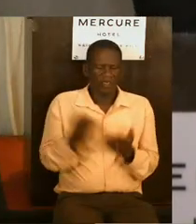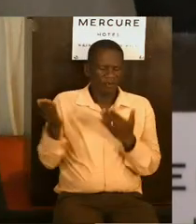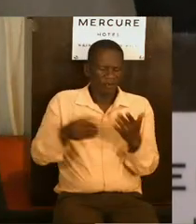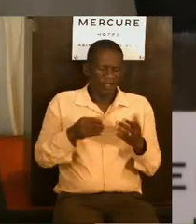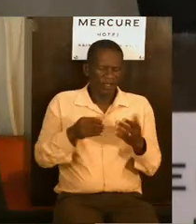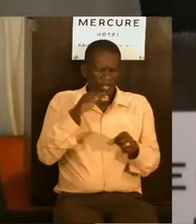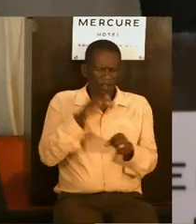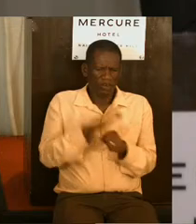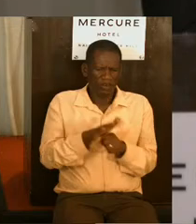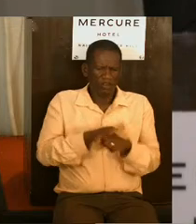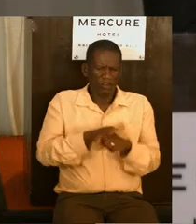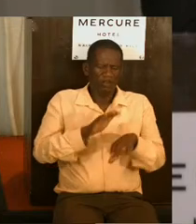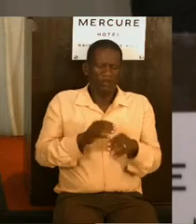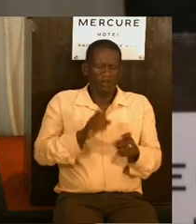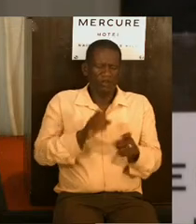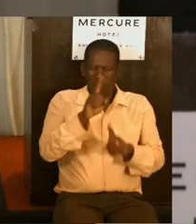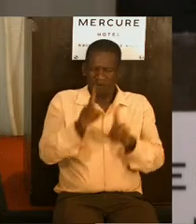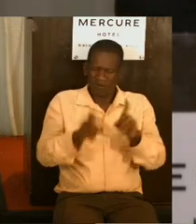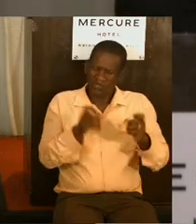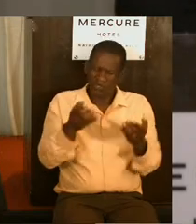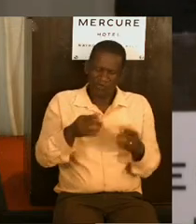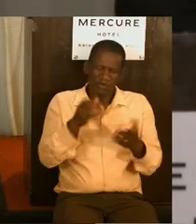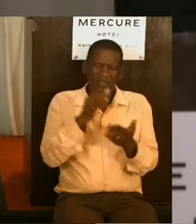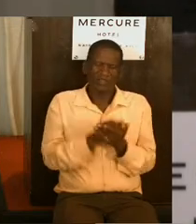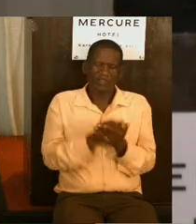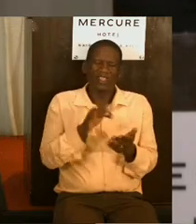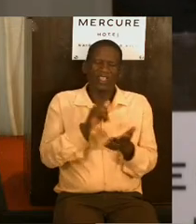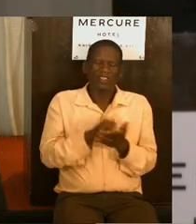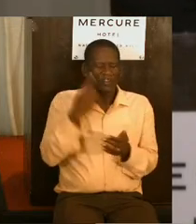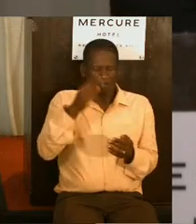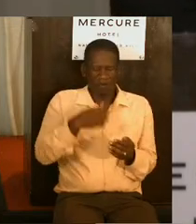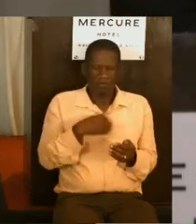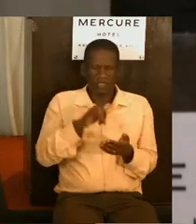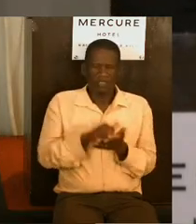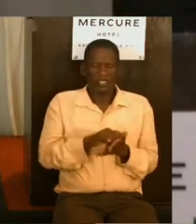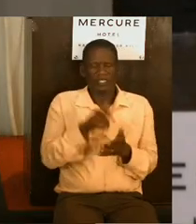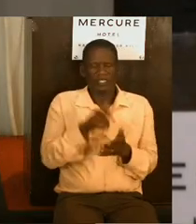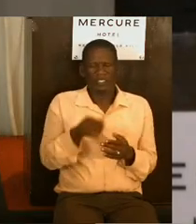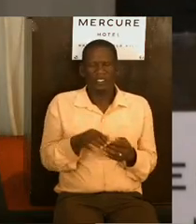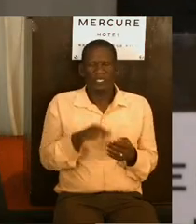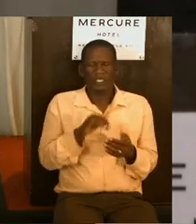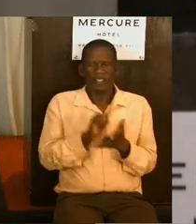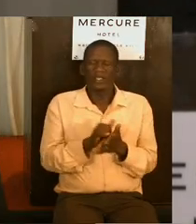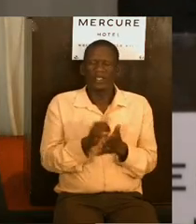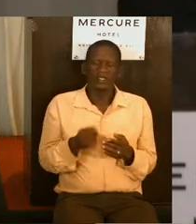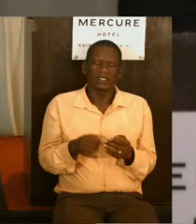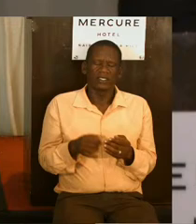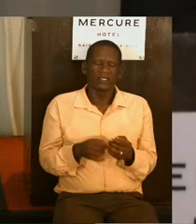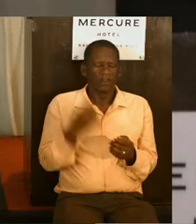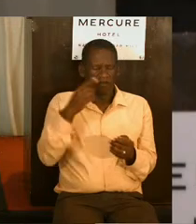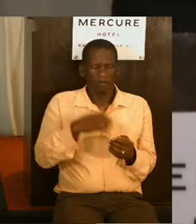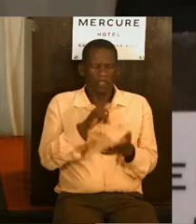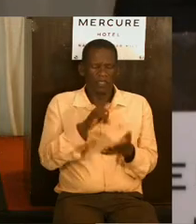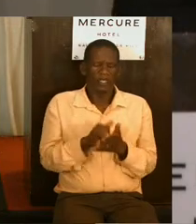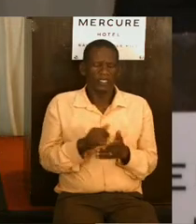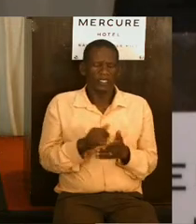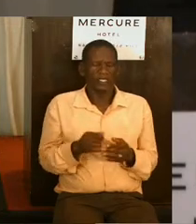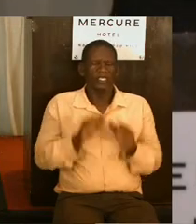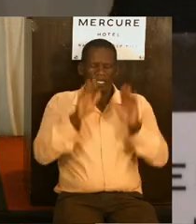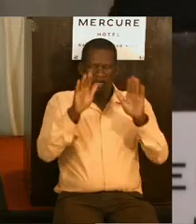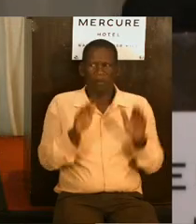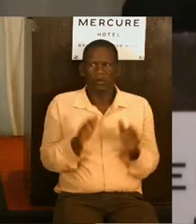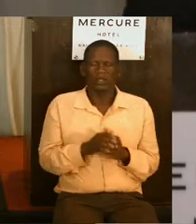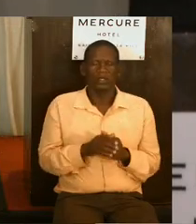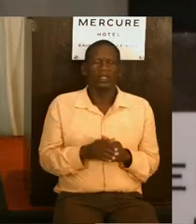of good a lot of good reaction and that that for me is very very uh uh it's very